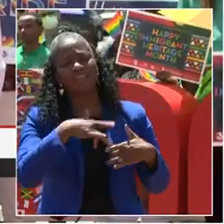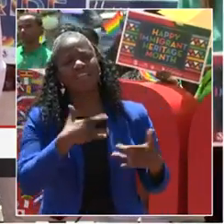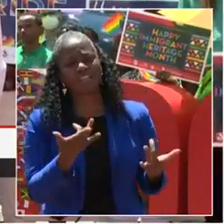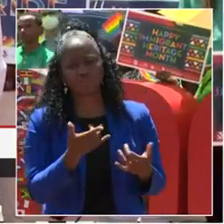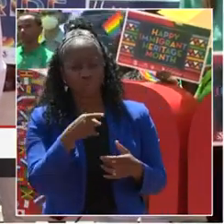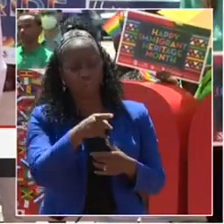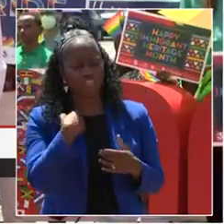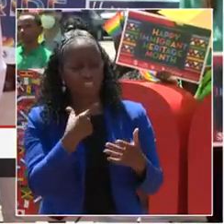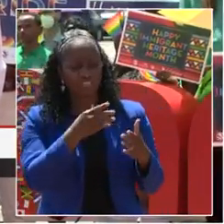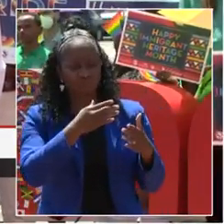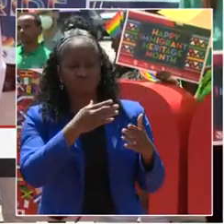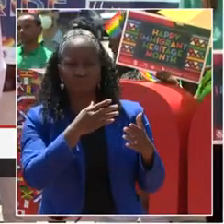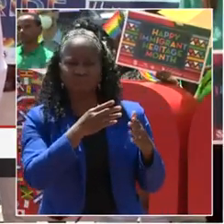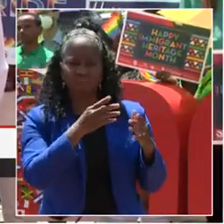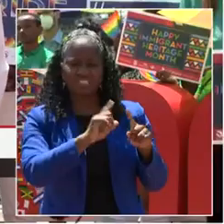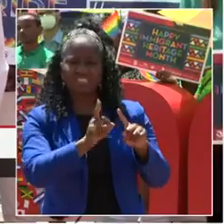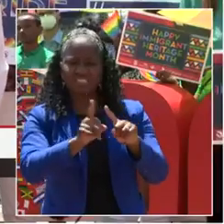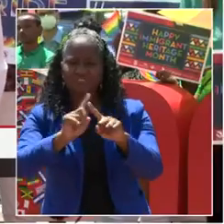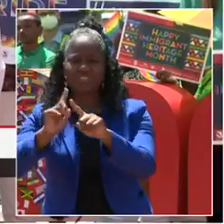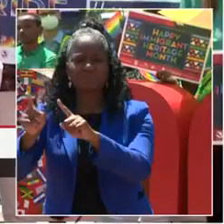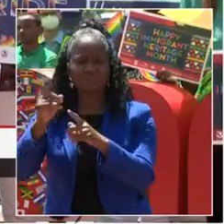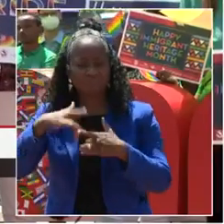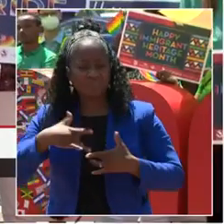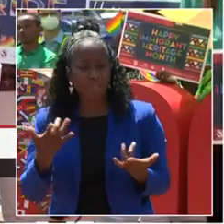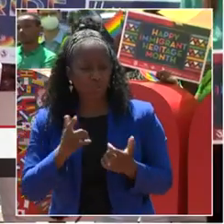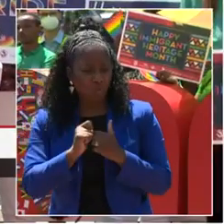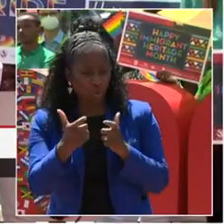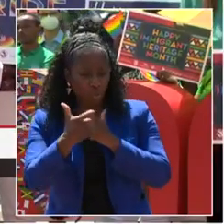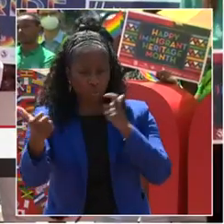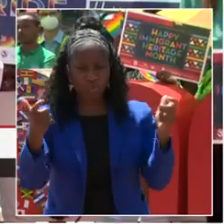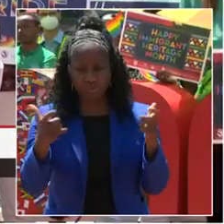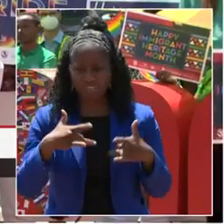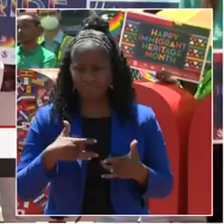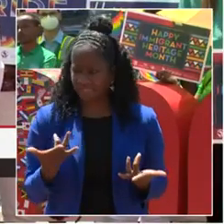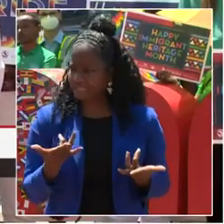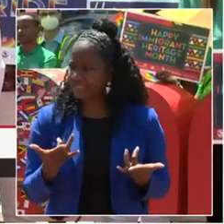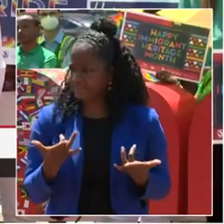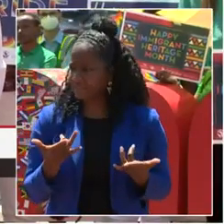series of events, and you've got a huge one, I guess,